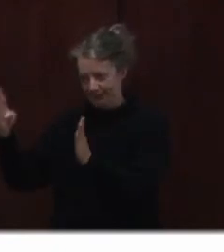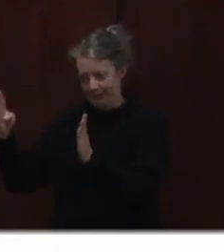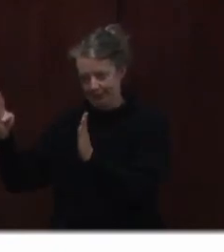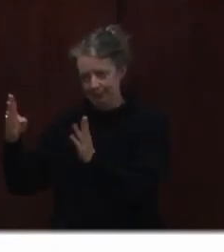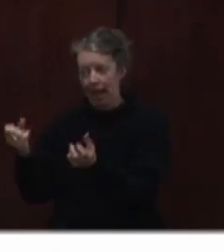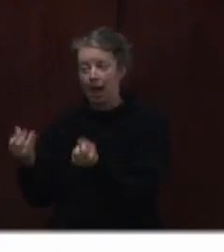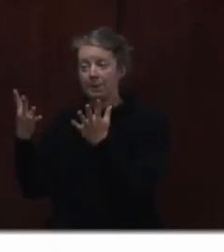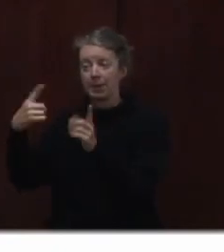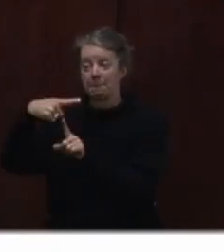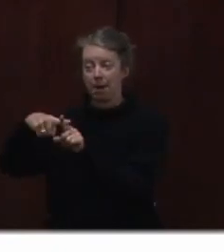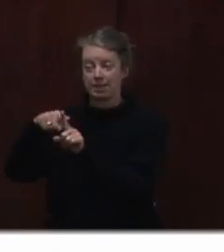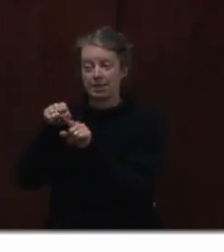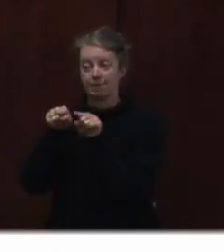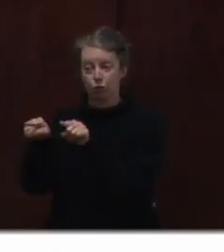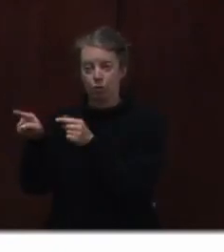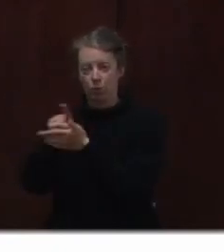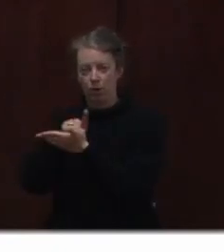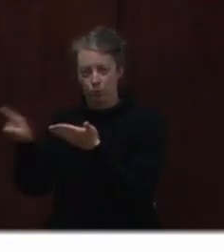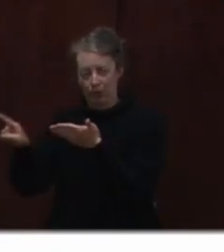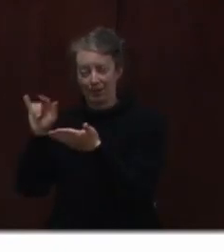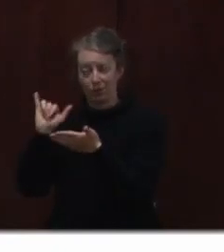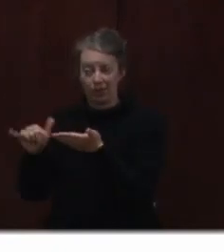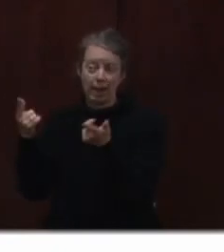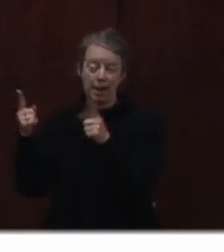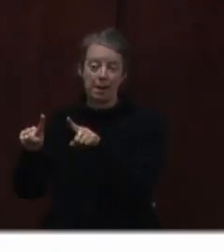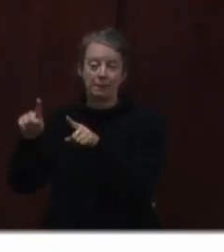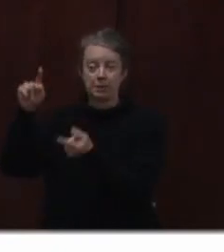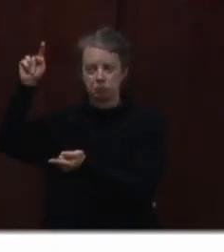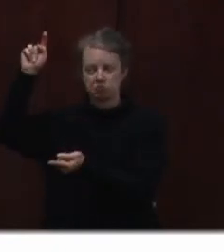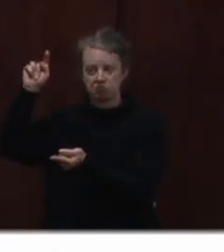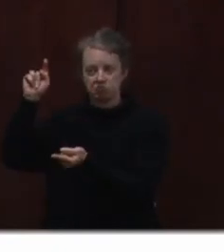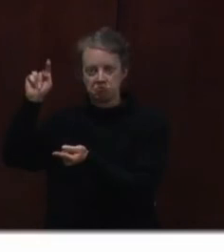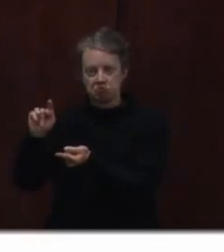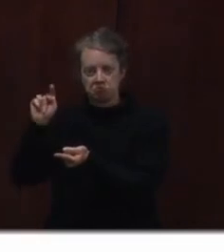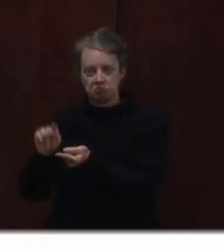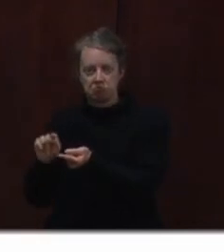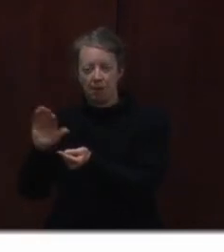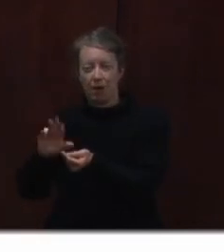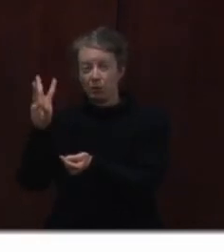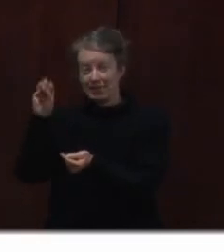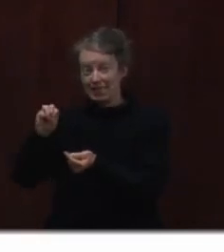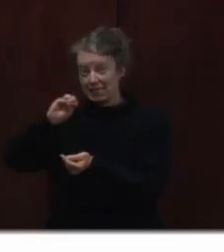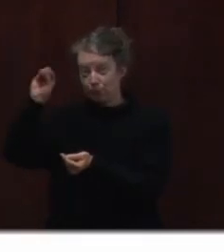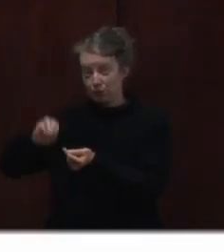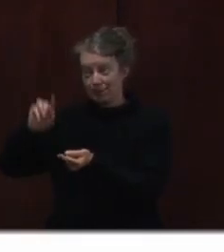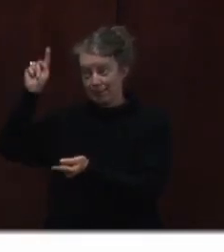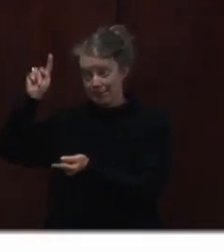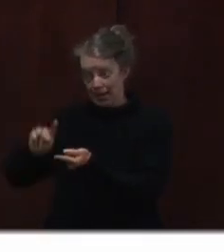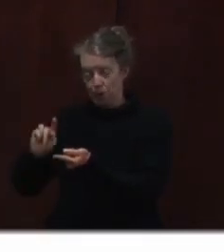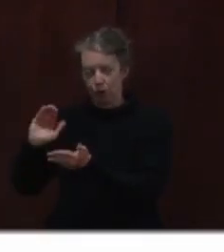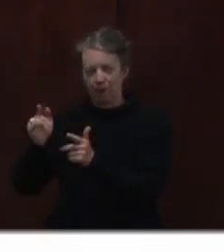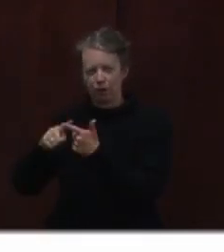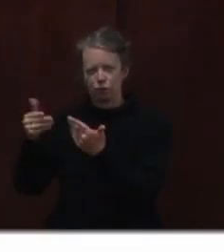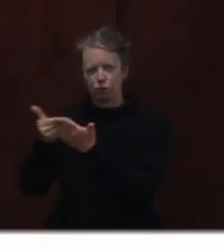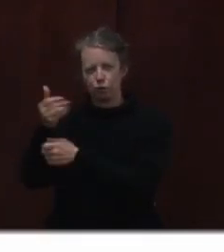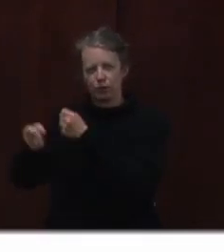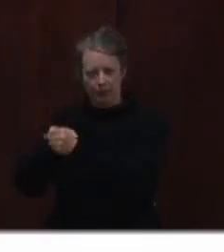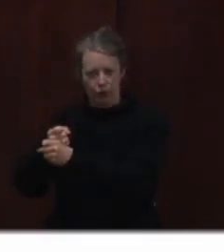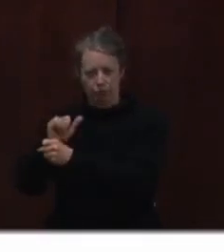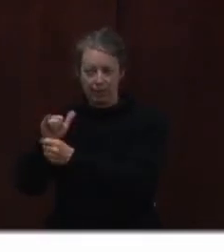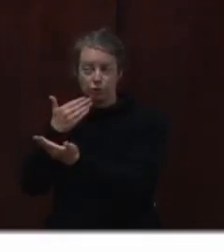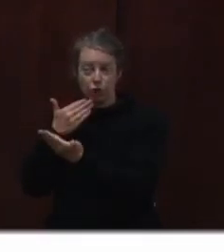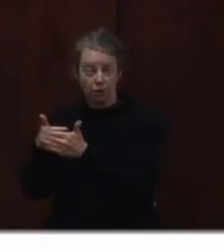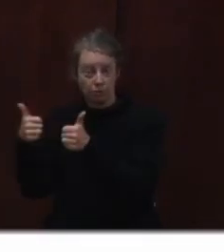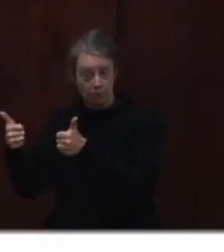so we've seen that reduced by over almost 60% since the new year, so that's good news. The